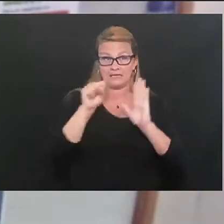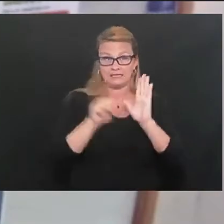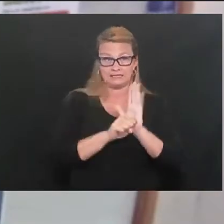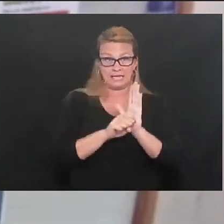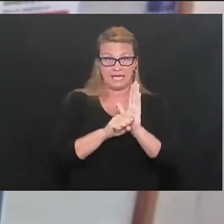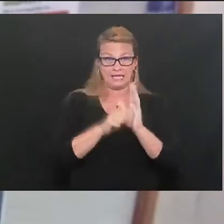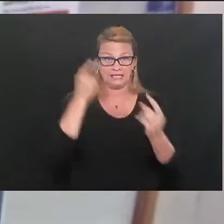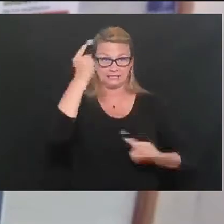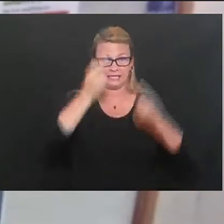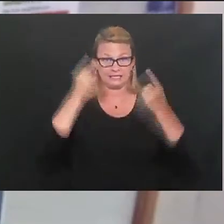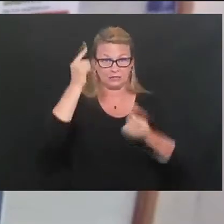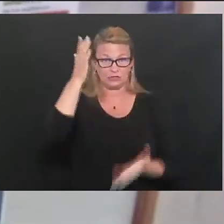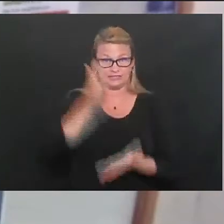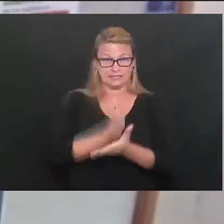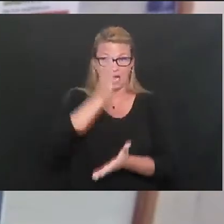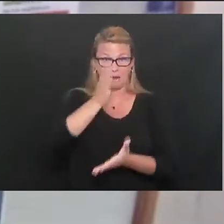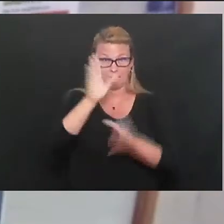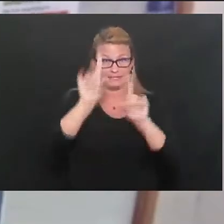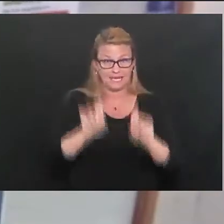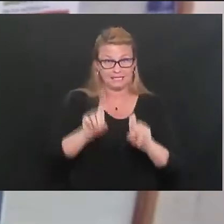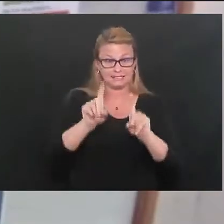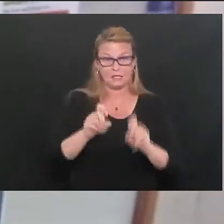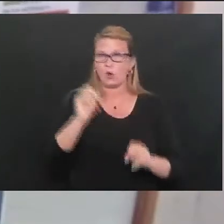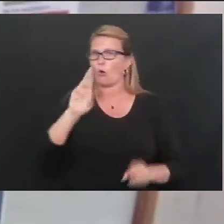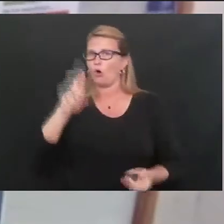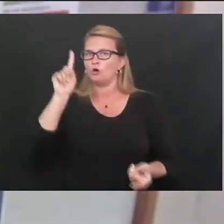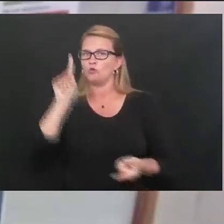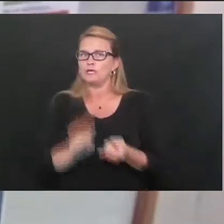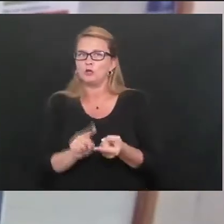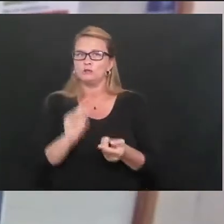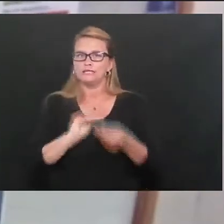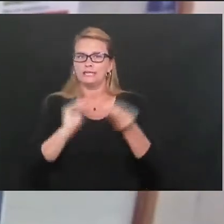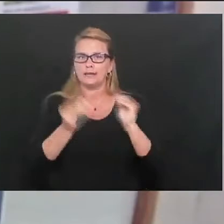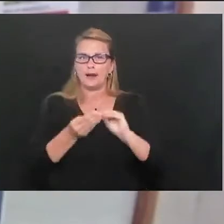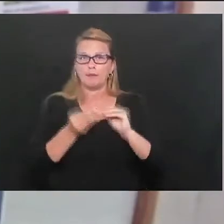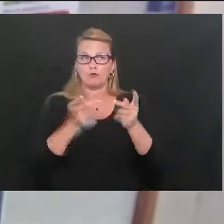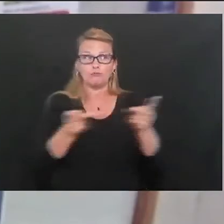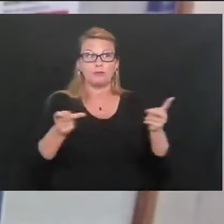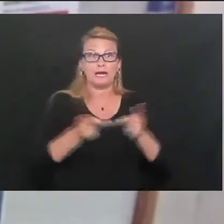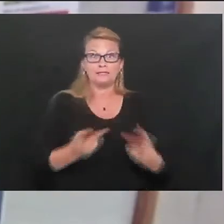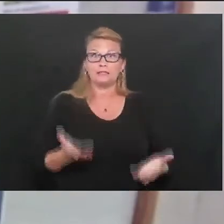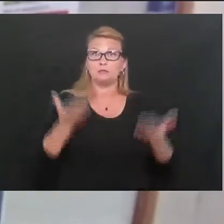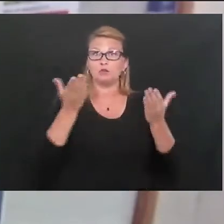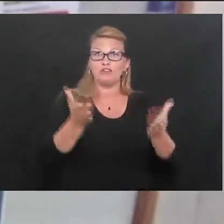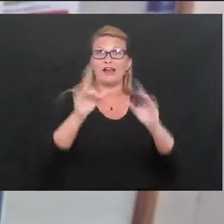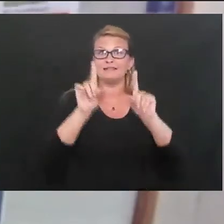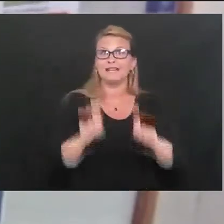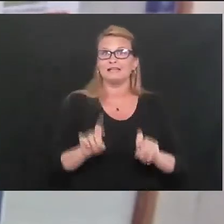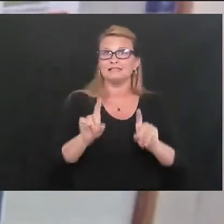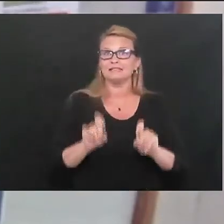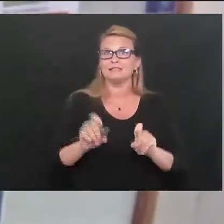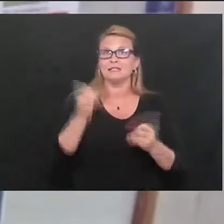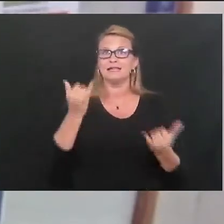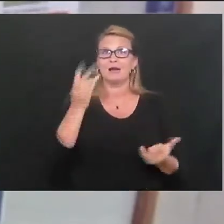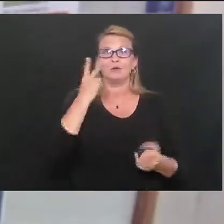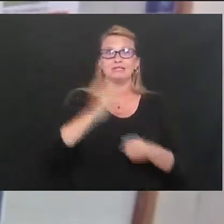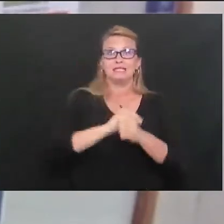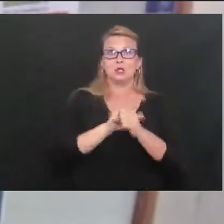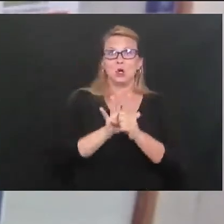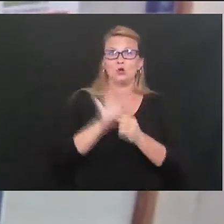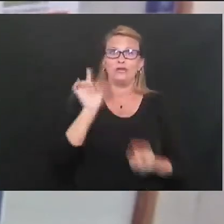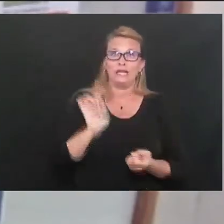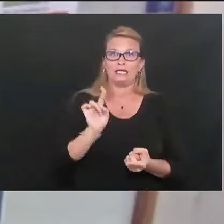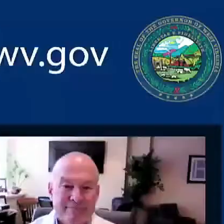considering stopping COVID-19 testing or reducing the number of sites that we have out there now that we see the pandemic beginning to lessen a bit? Thank